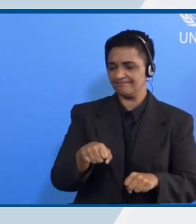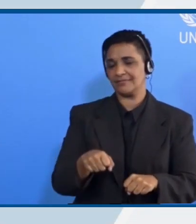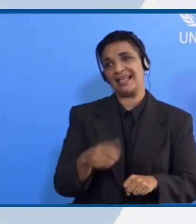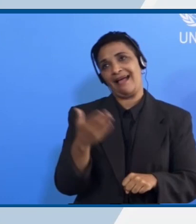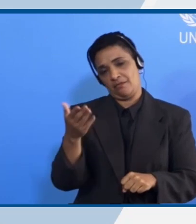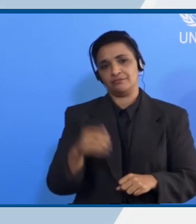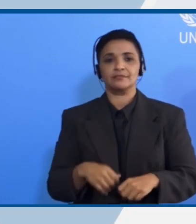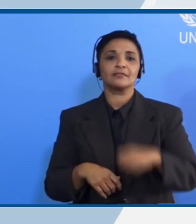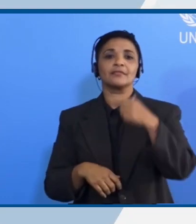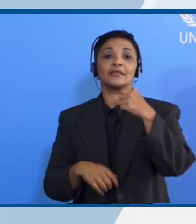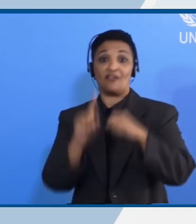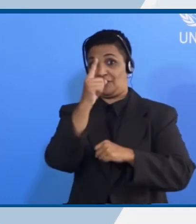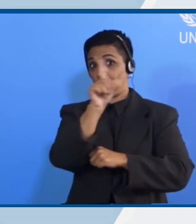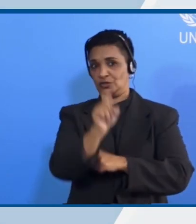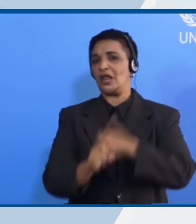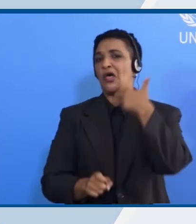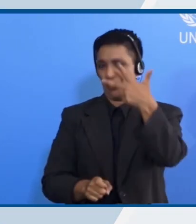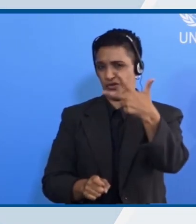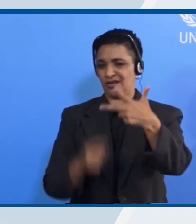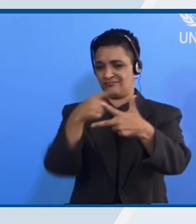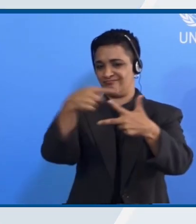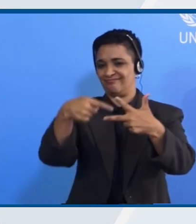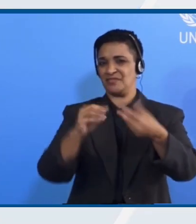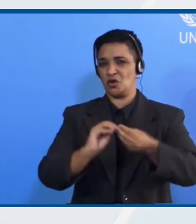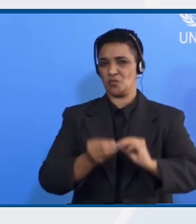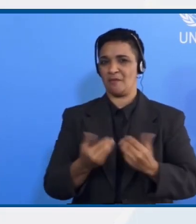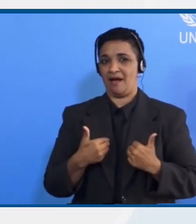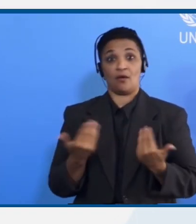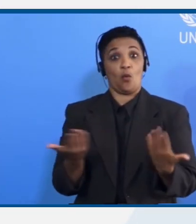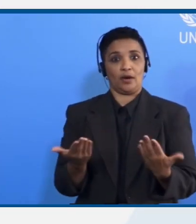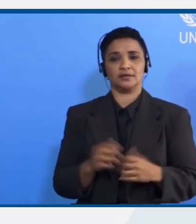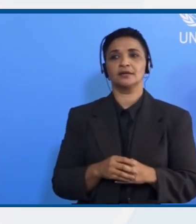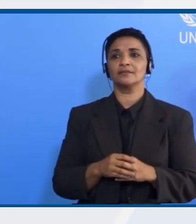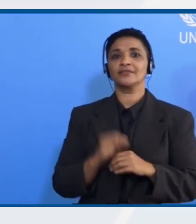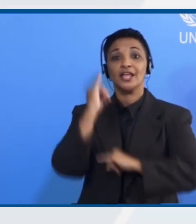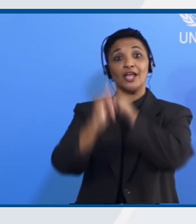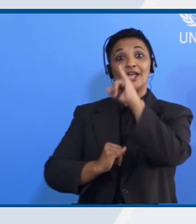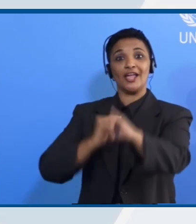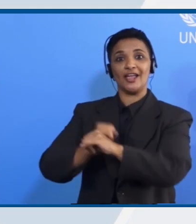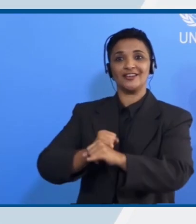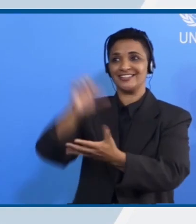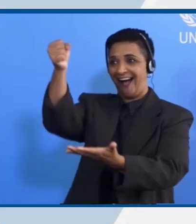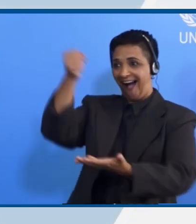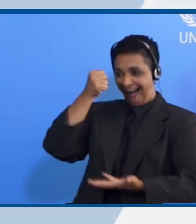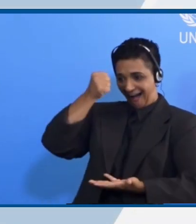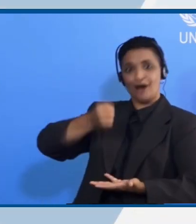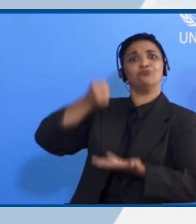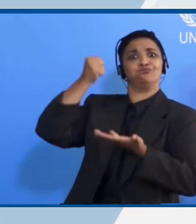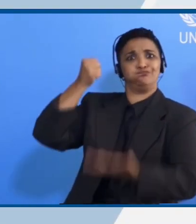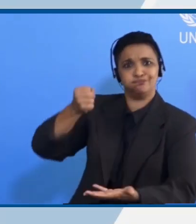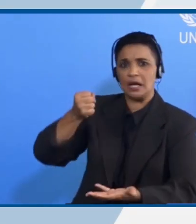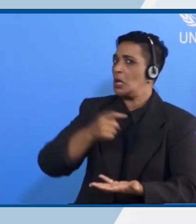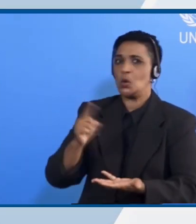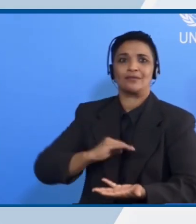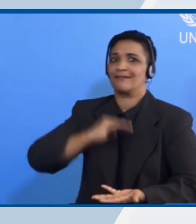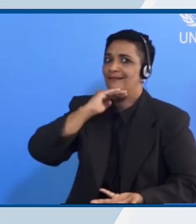problems. Number 1 is that there isn't enough international finance. We know from